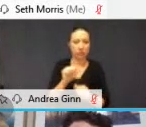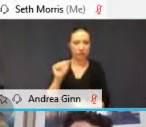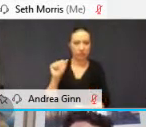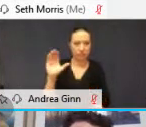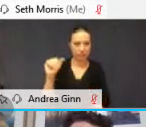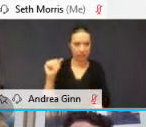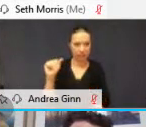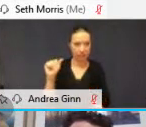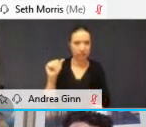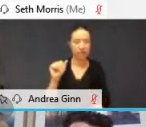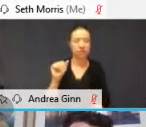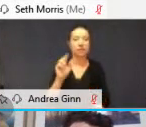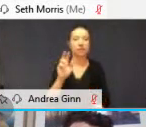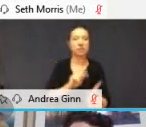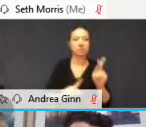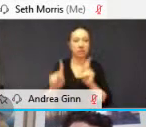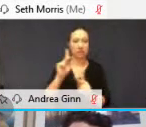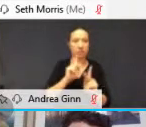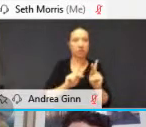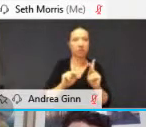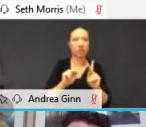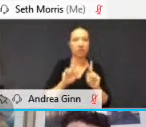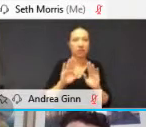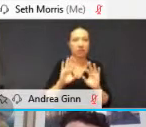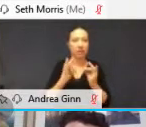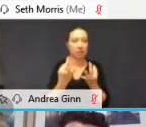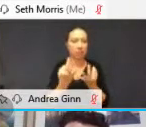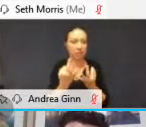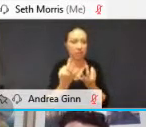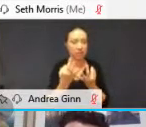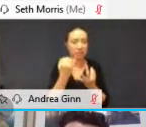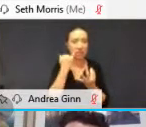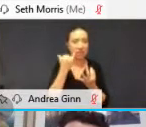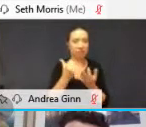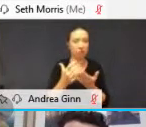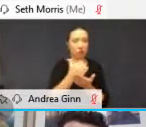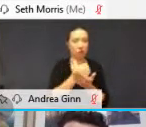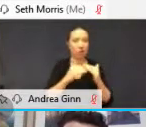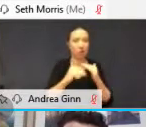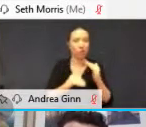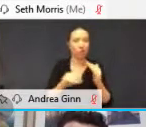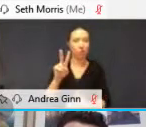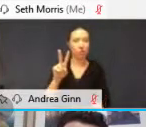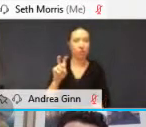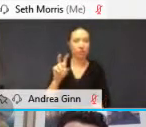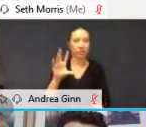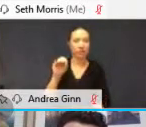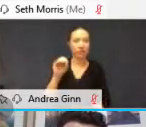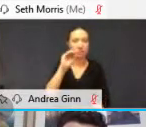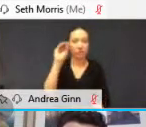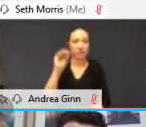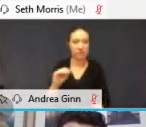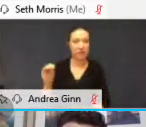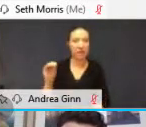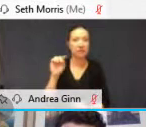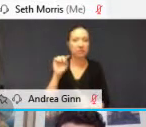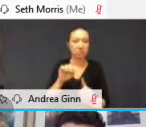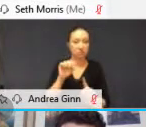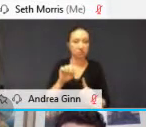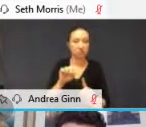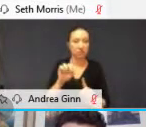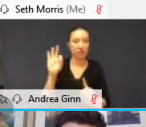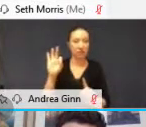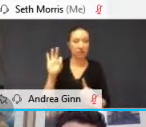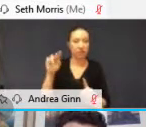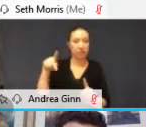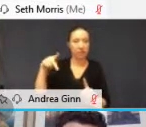families under 250% of the federal poverty level can qualify for a varying level of cost